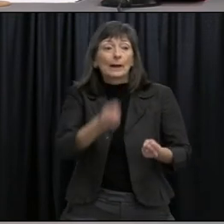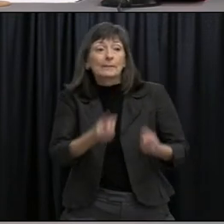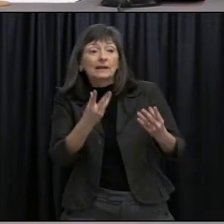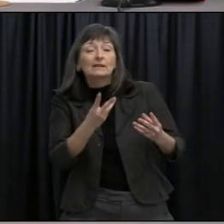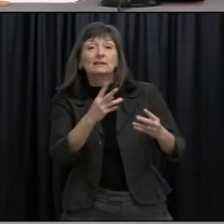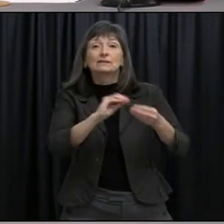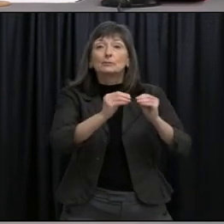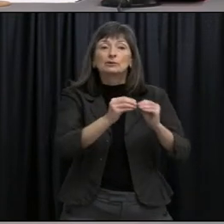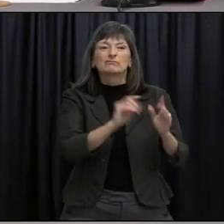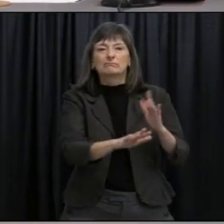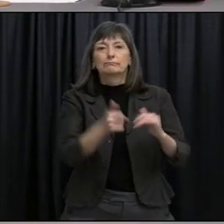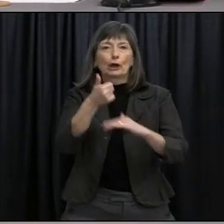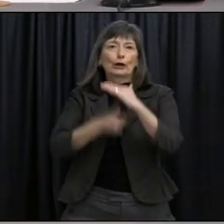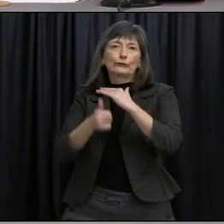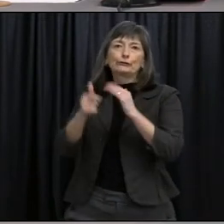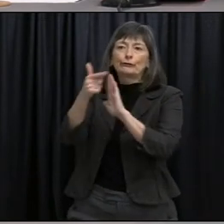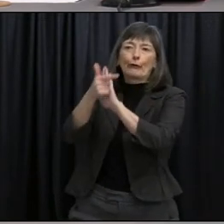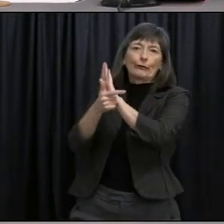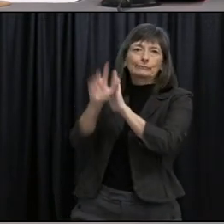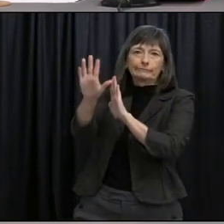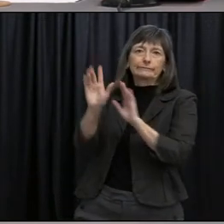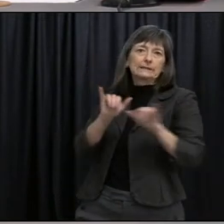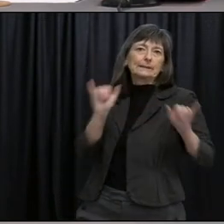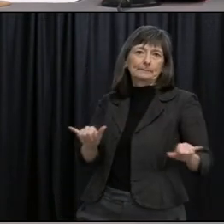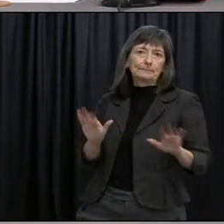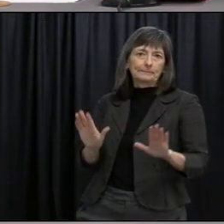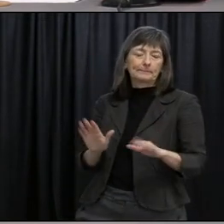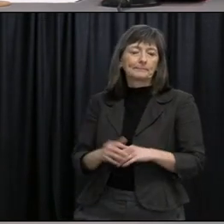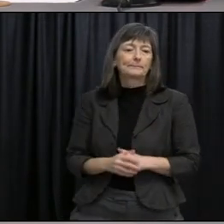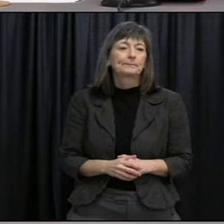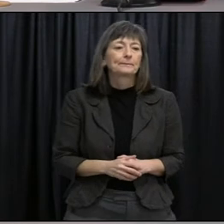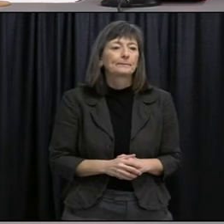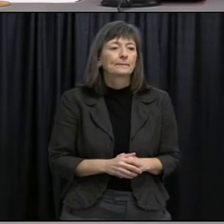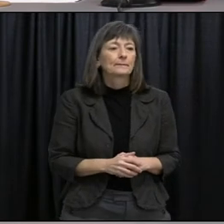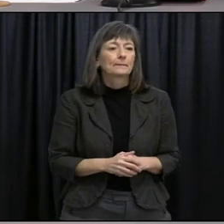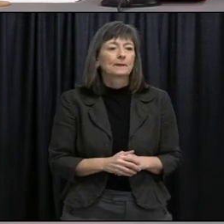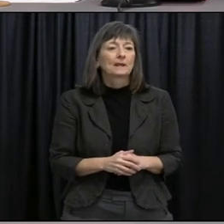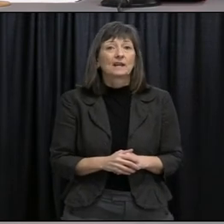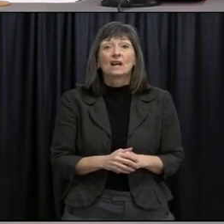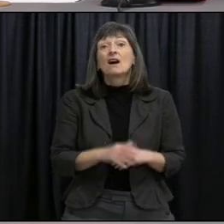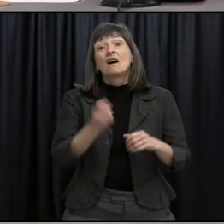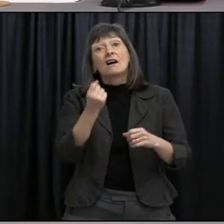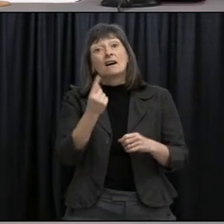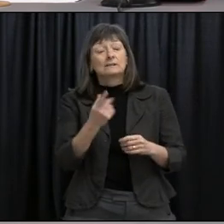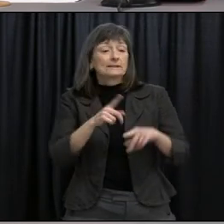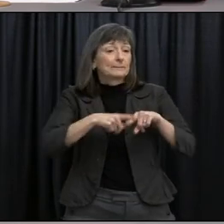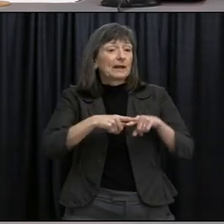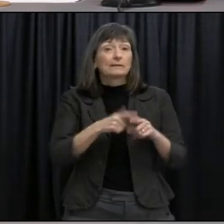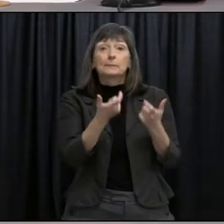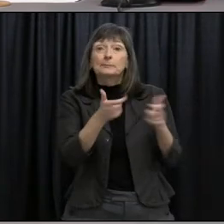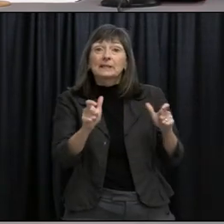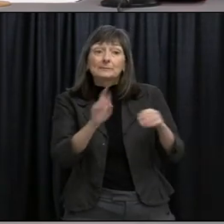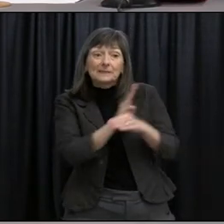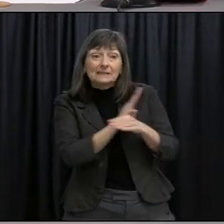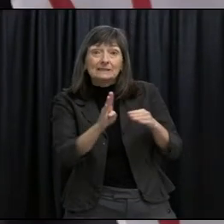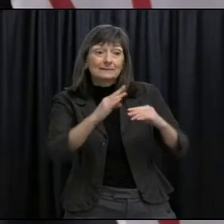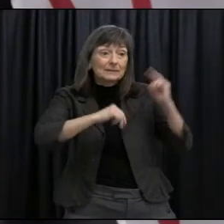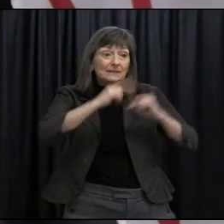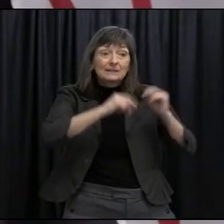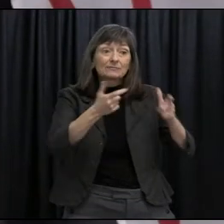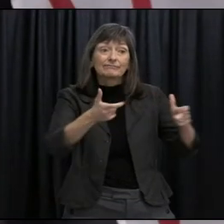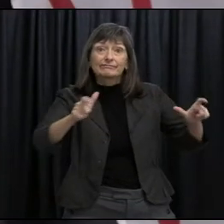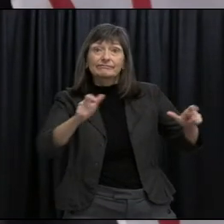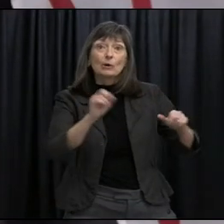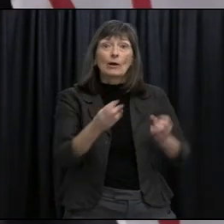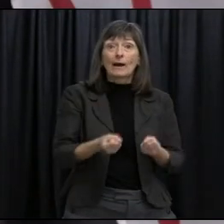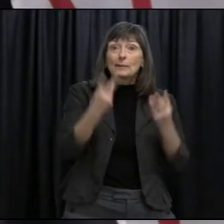that's currently under the legislation. Those ratios would certainly depend on the size of the center, the size of the service. But